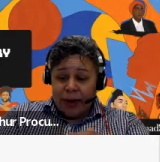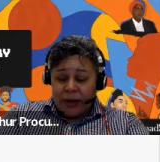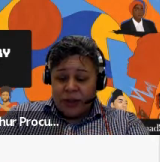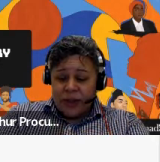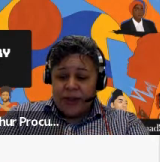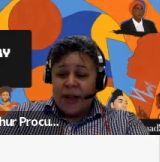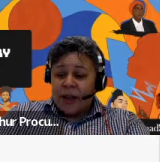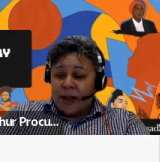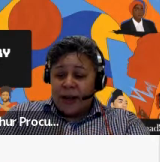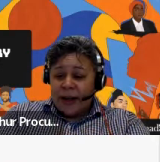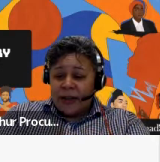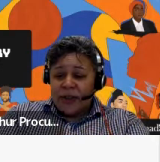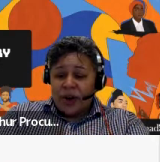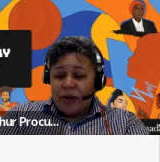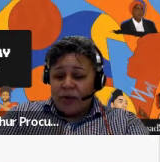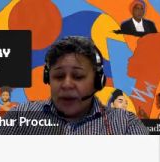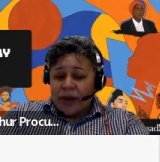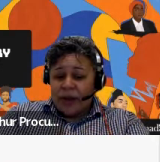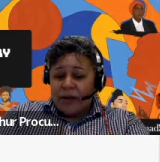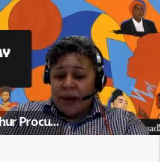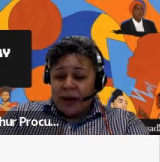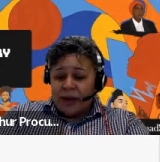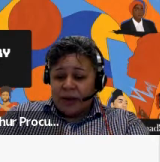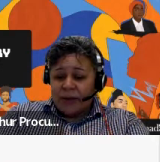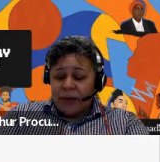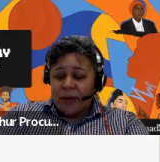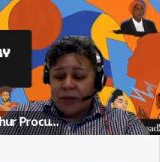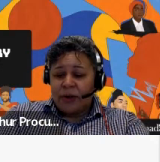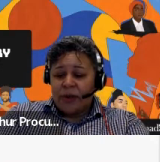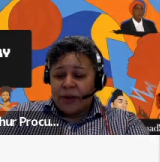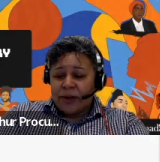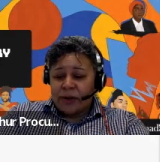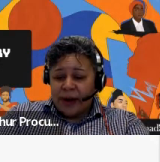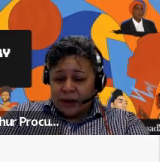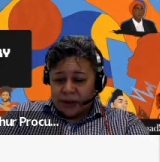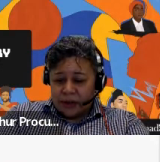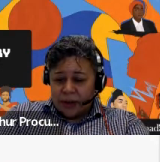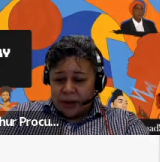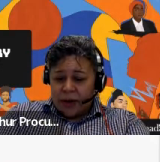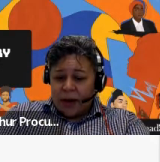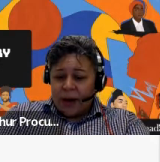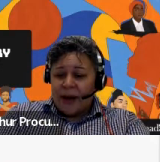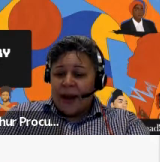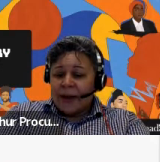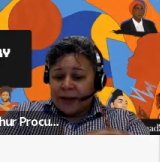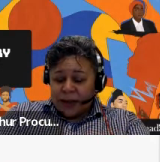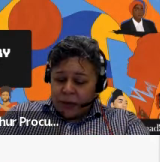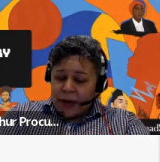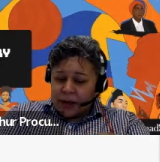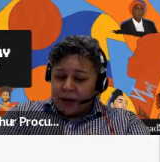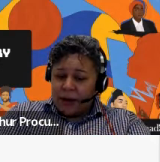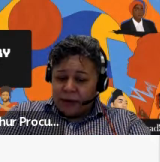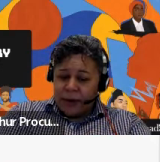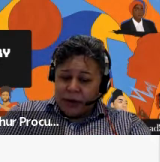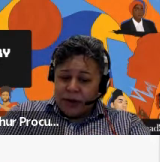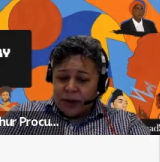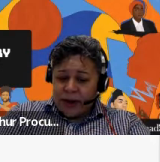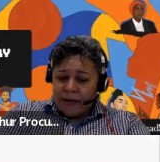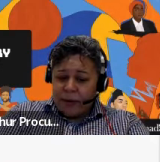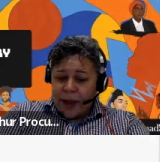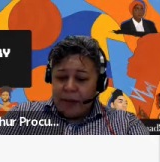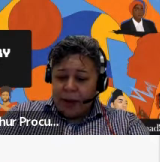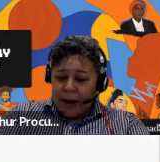various branches, again, start with the manager or start with the director and see what kind of information